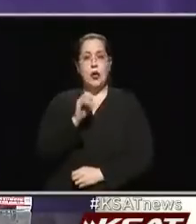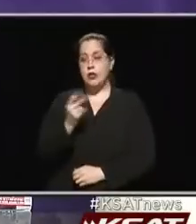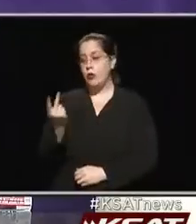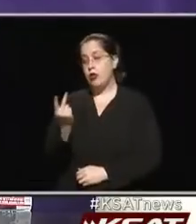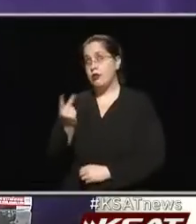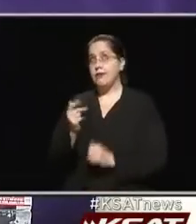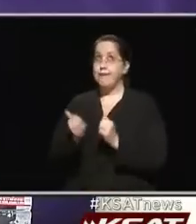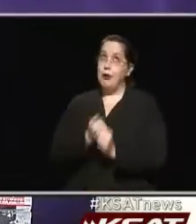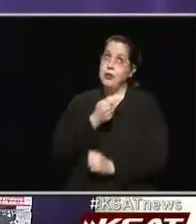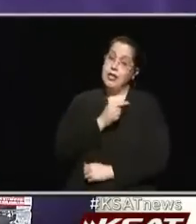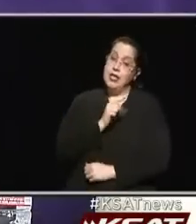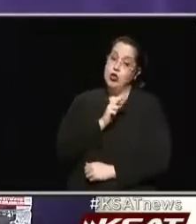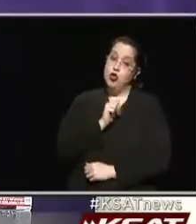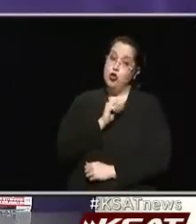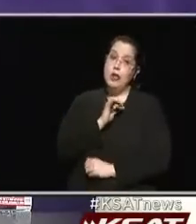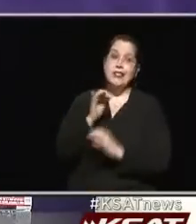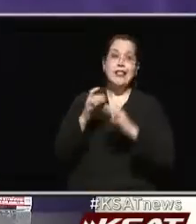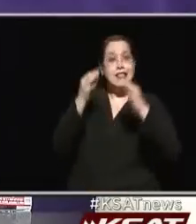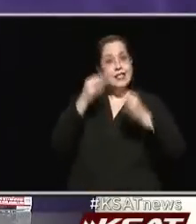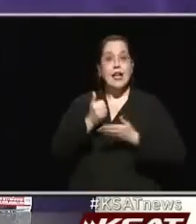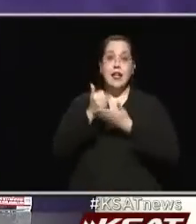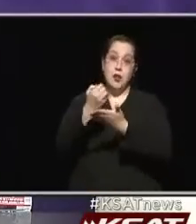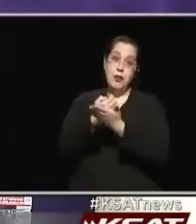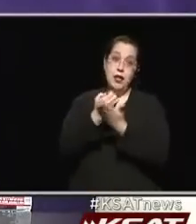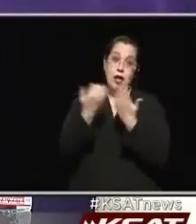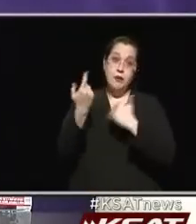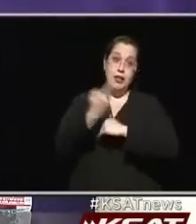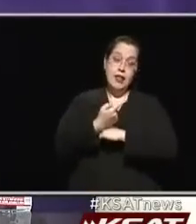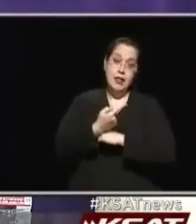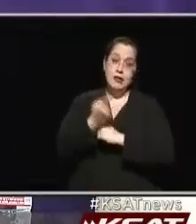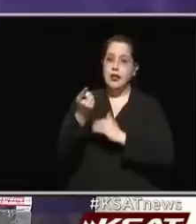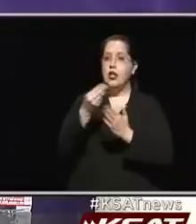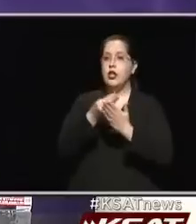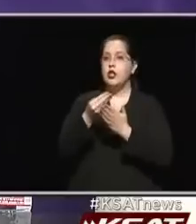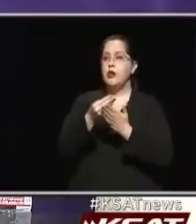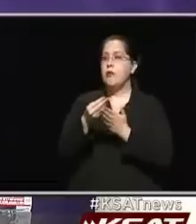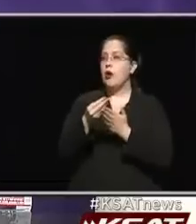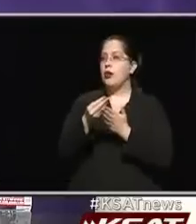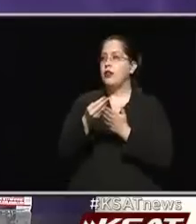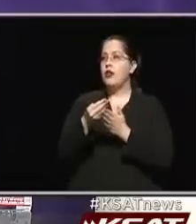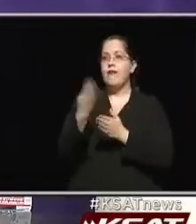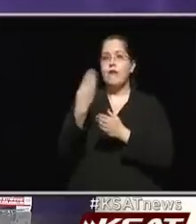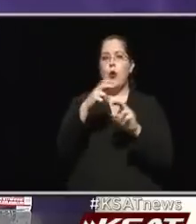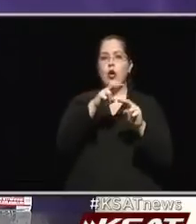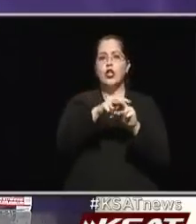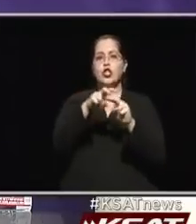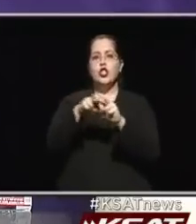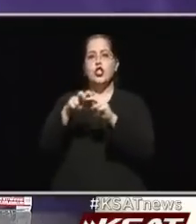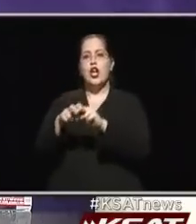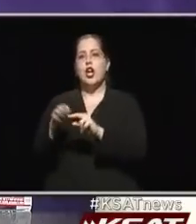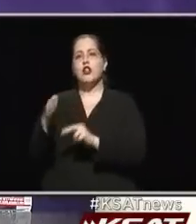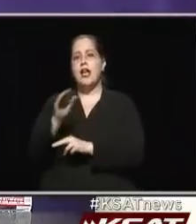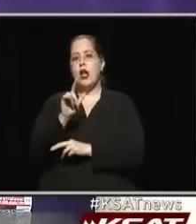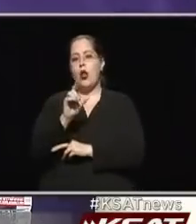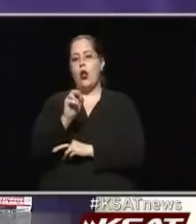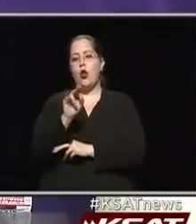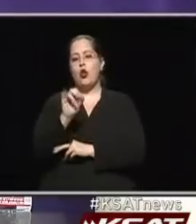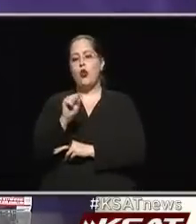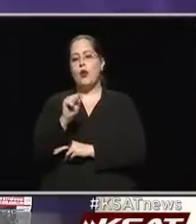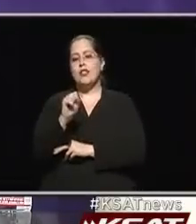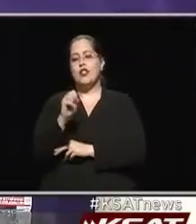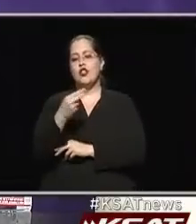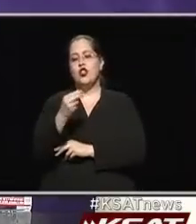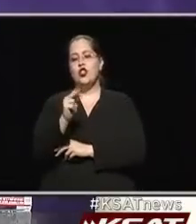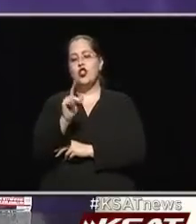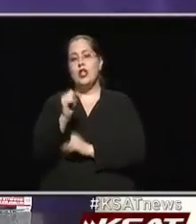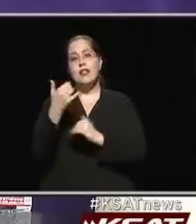Tracy mostly decided to help the economy today. She bought four chairs at Lewis Shanks today. And